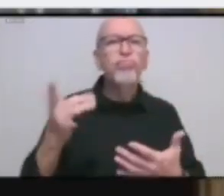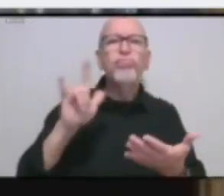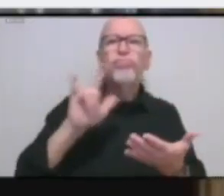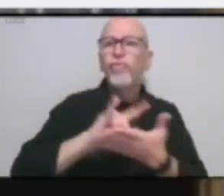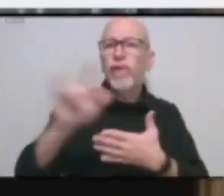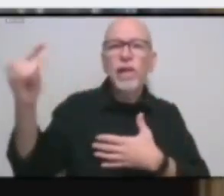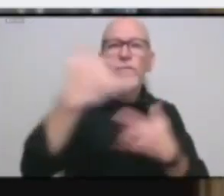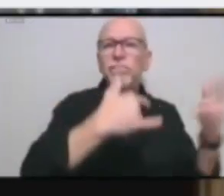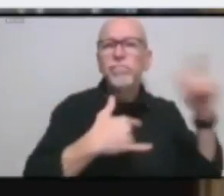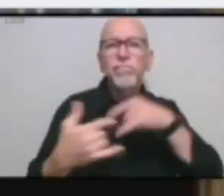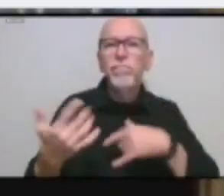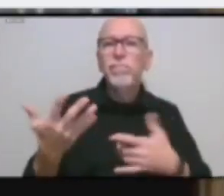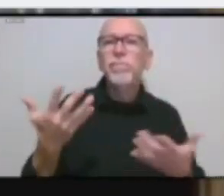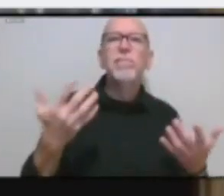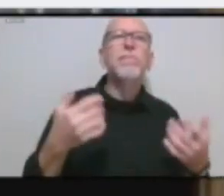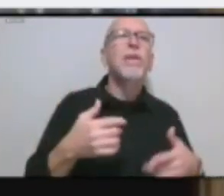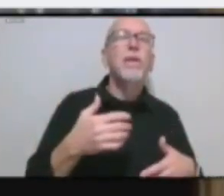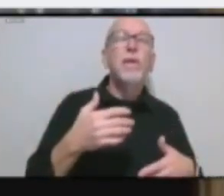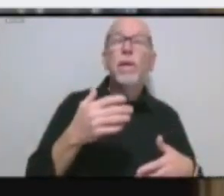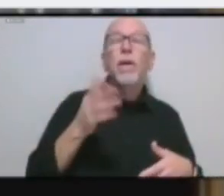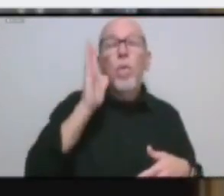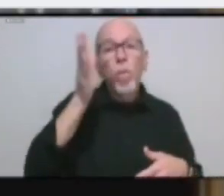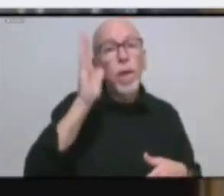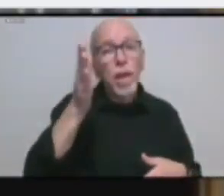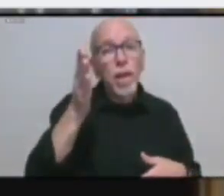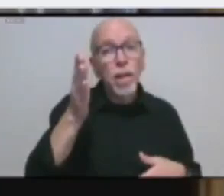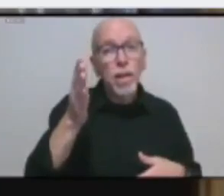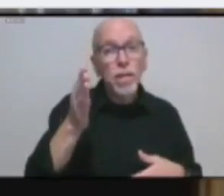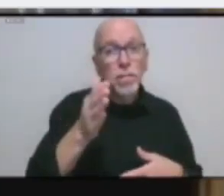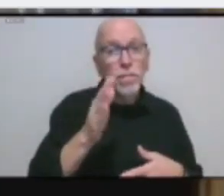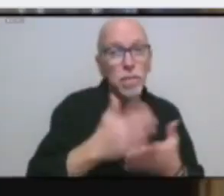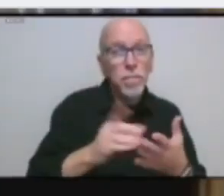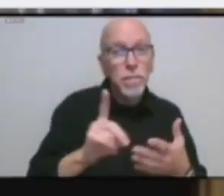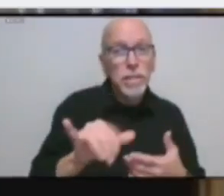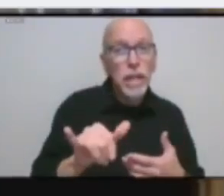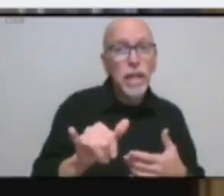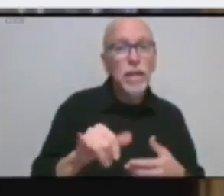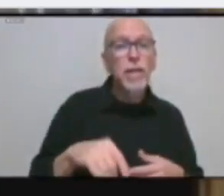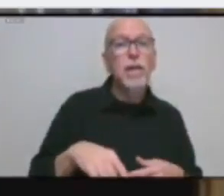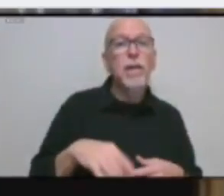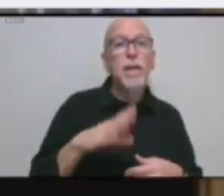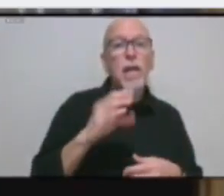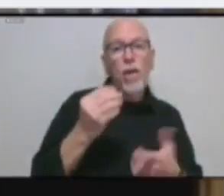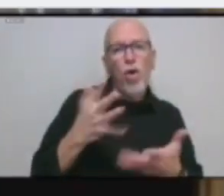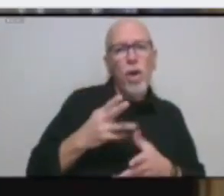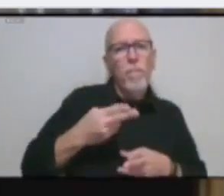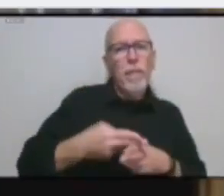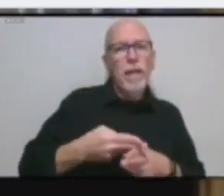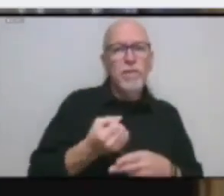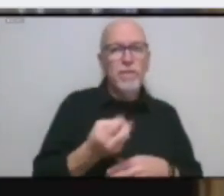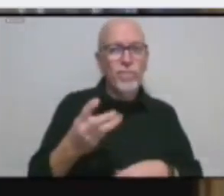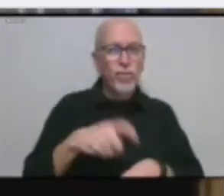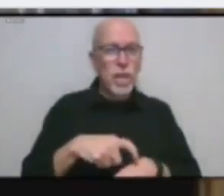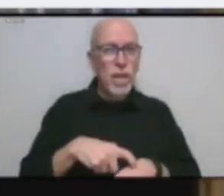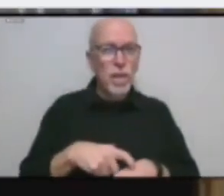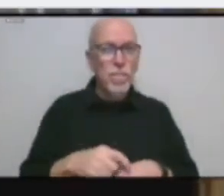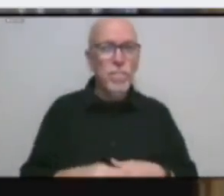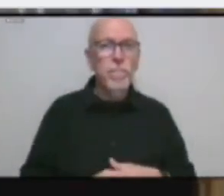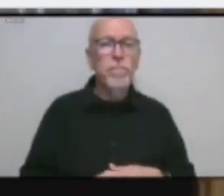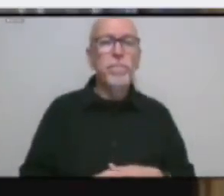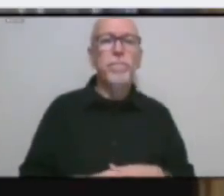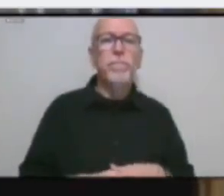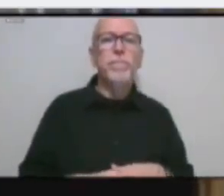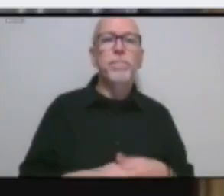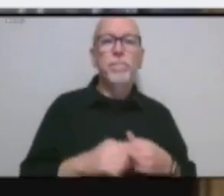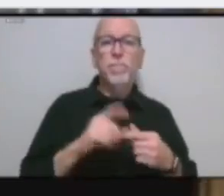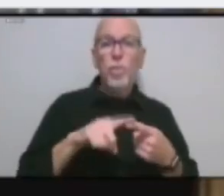back. That day will get here, and has been mentioned already a few times. When